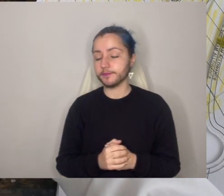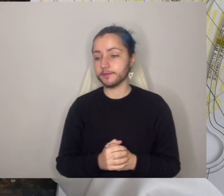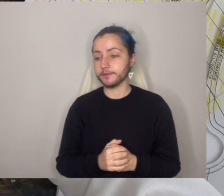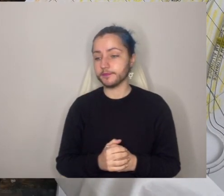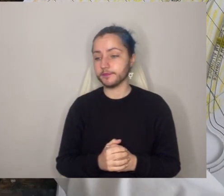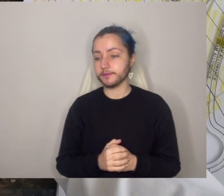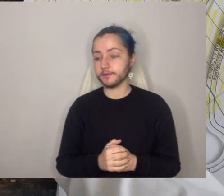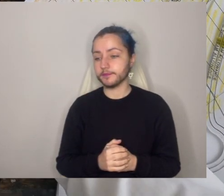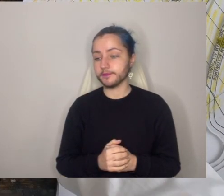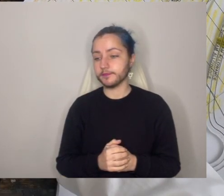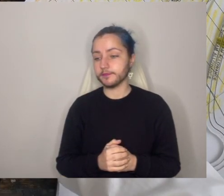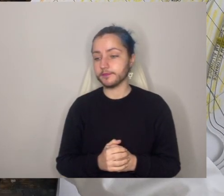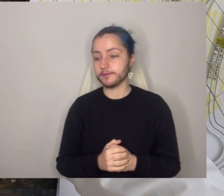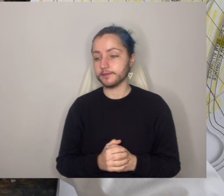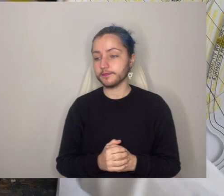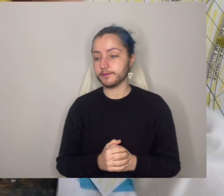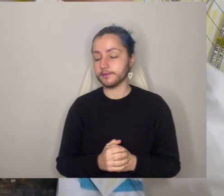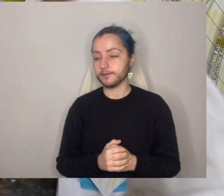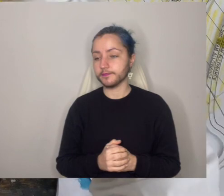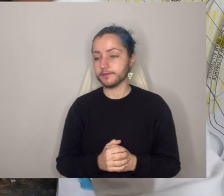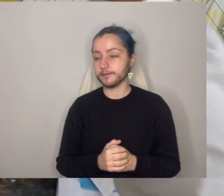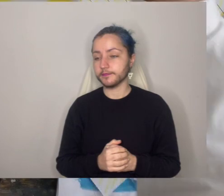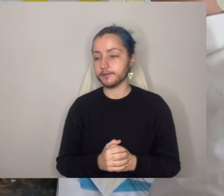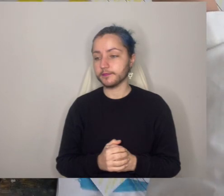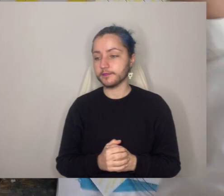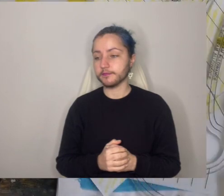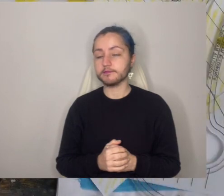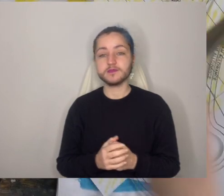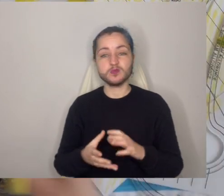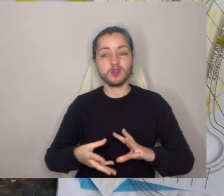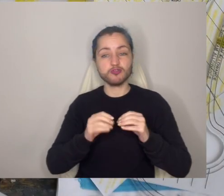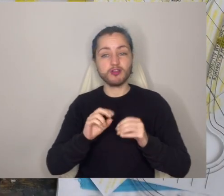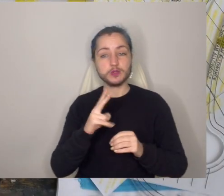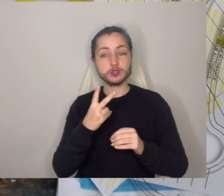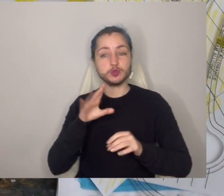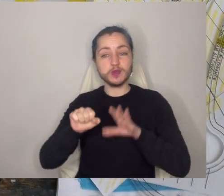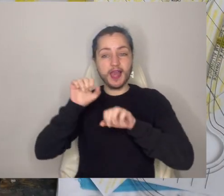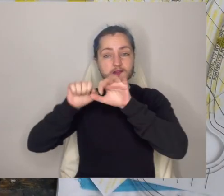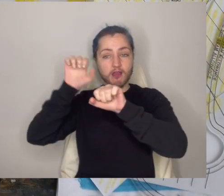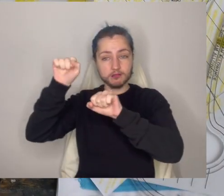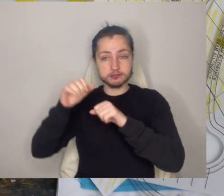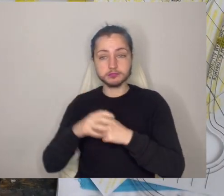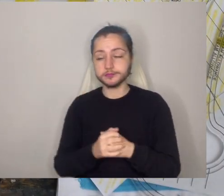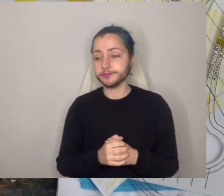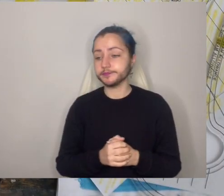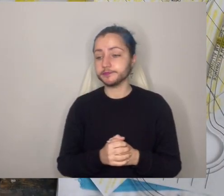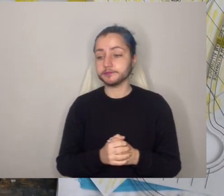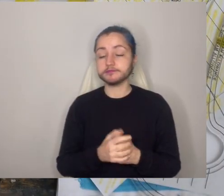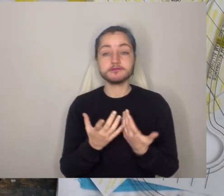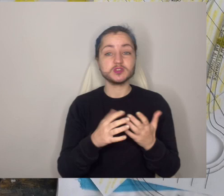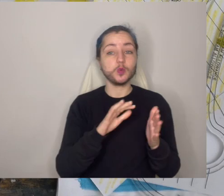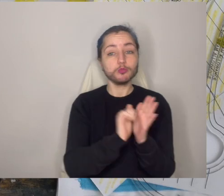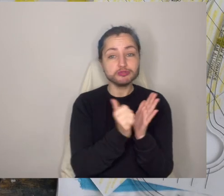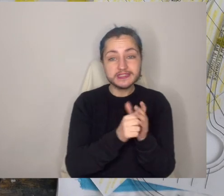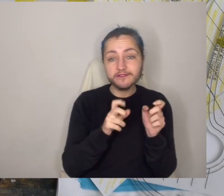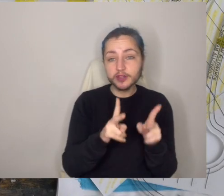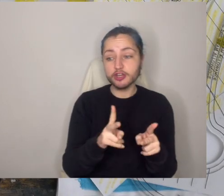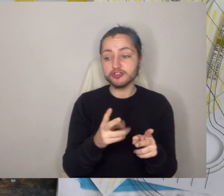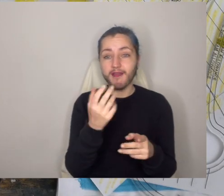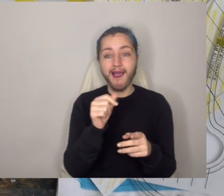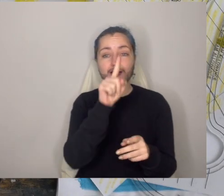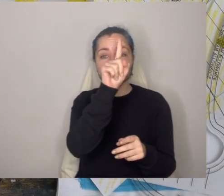So next we're just going to cut them in half. So this is the template one and this is the hand-drawn one. So if you're doing the